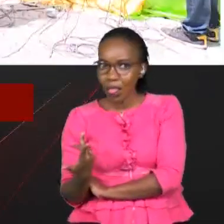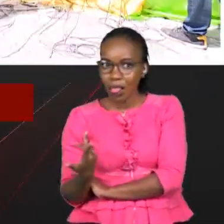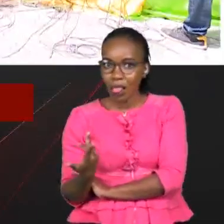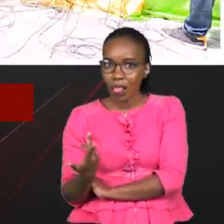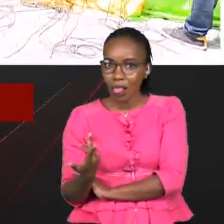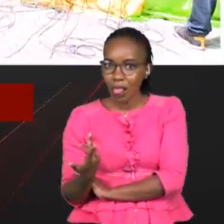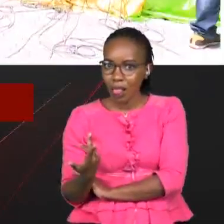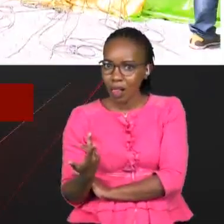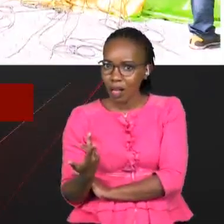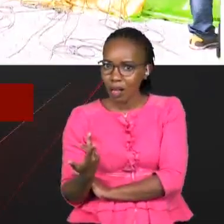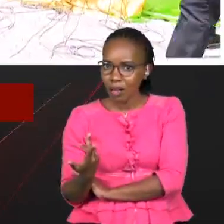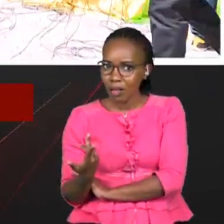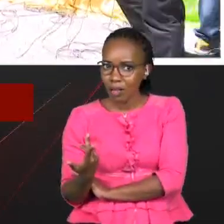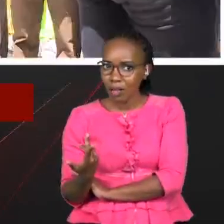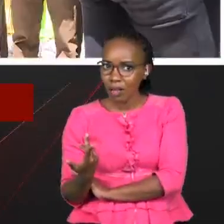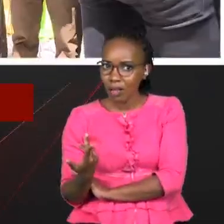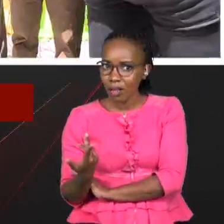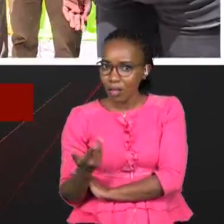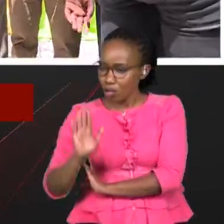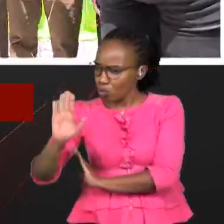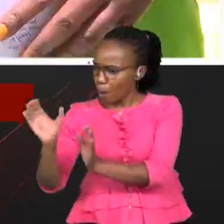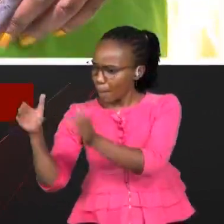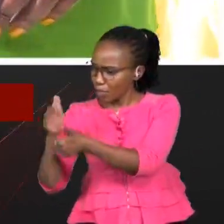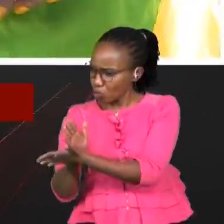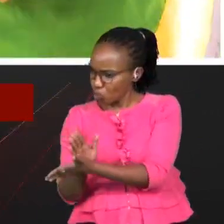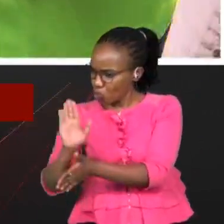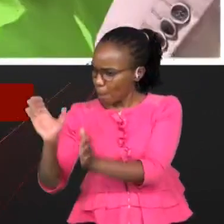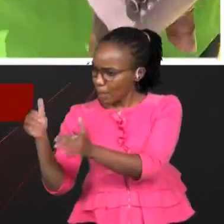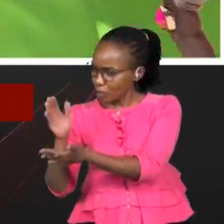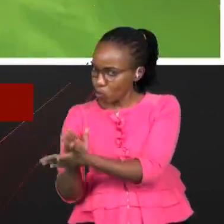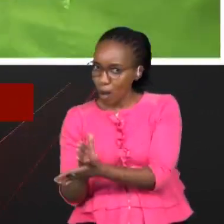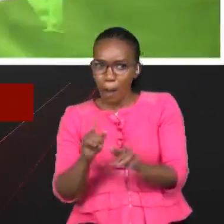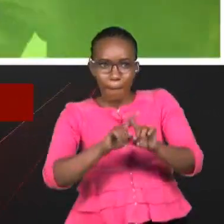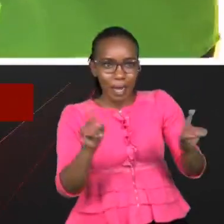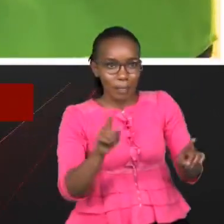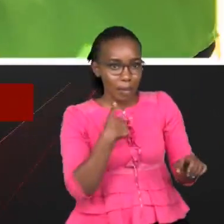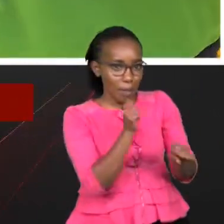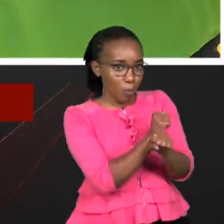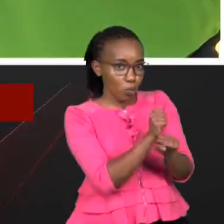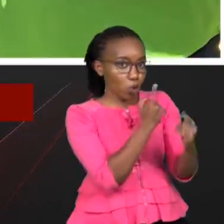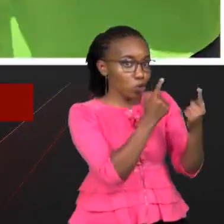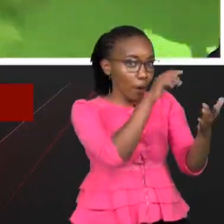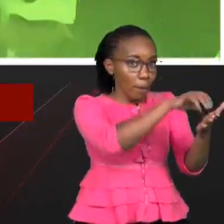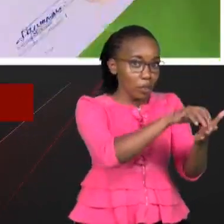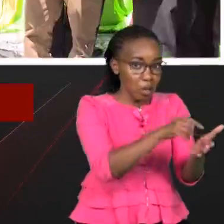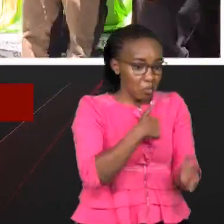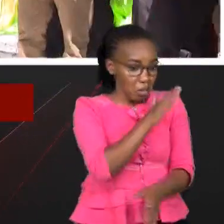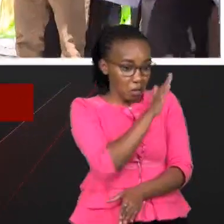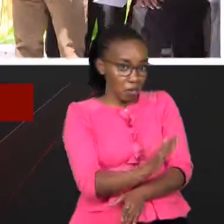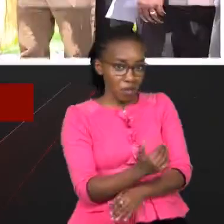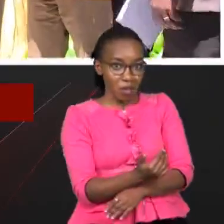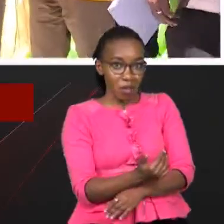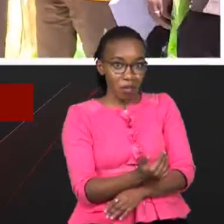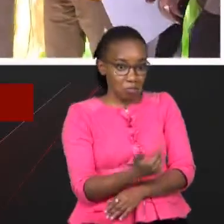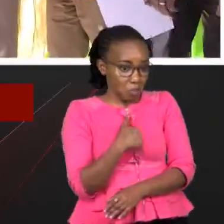The president is in government. It's your party. Indeed it is. It's your party. But Fred, I cannot speak for a position that I've never held. I wish I